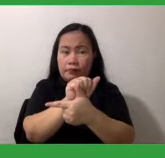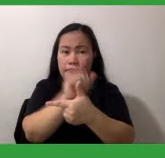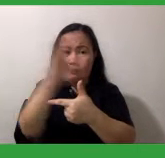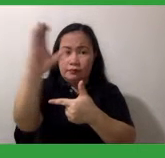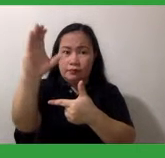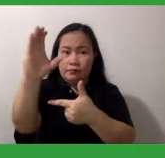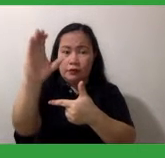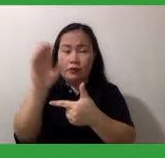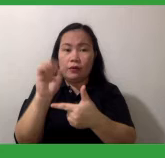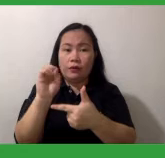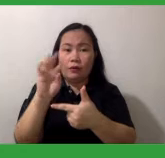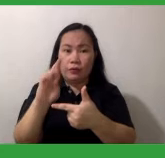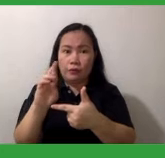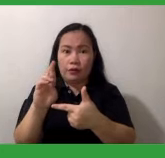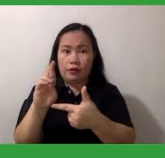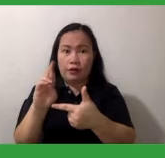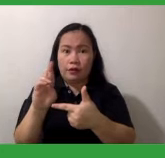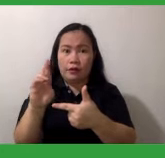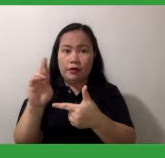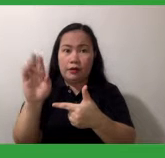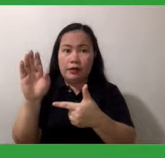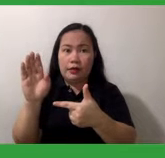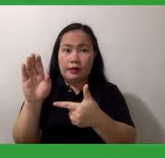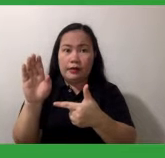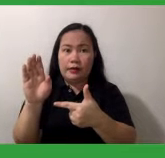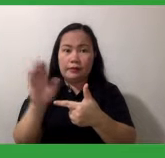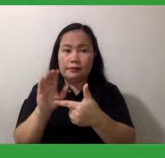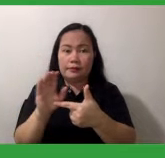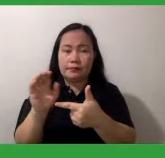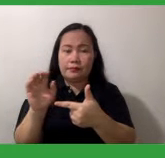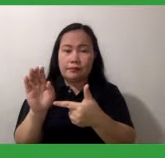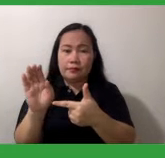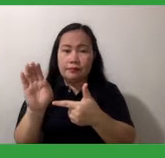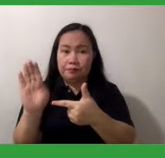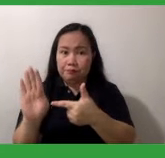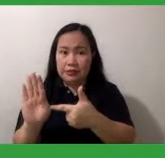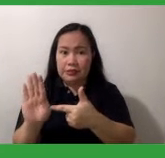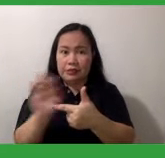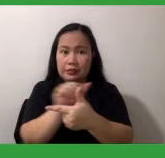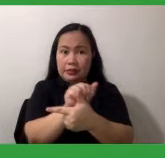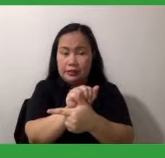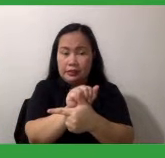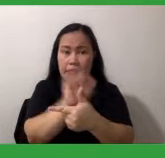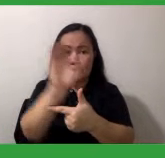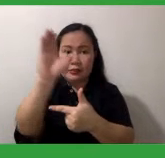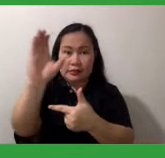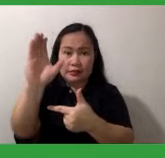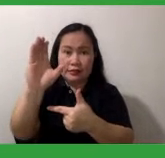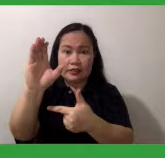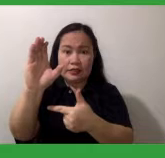or CAB. So dito sa ating protractor, ang angle BAC